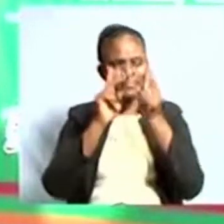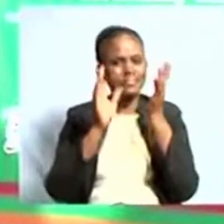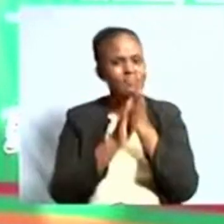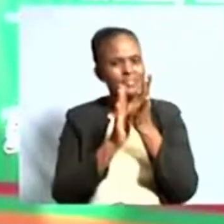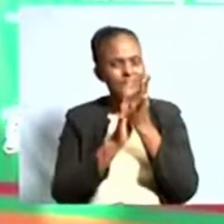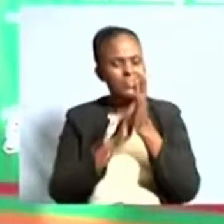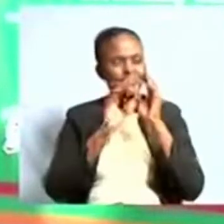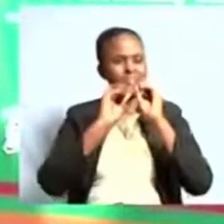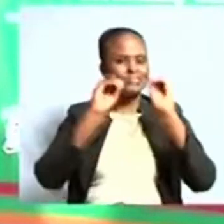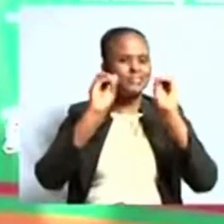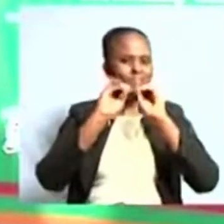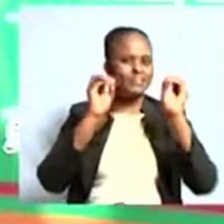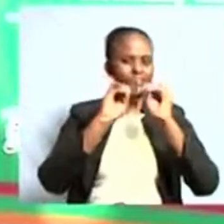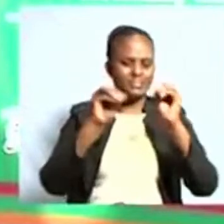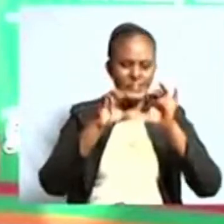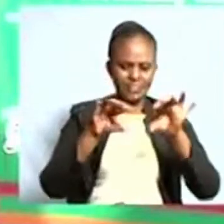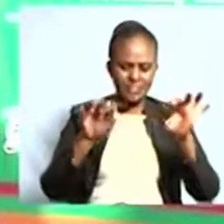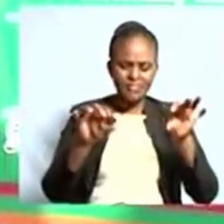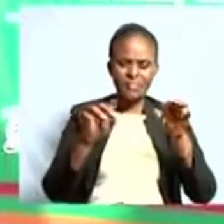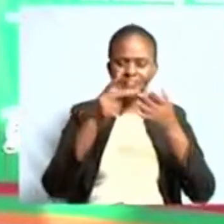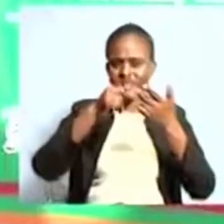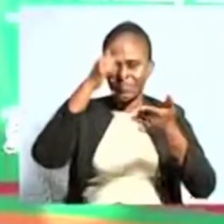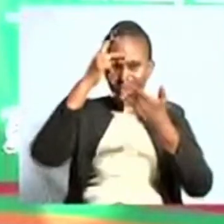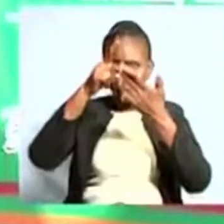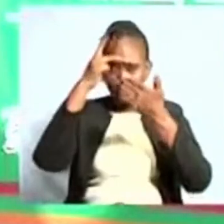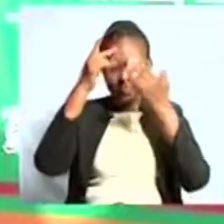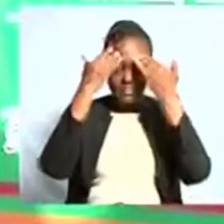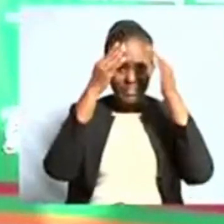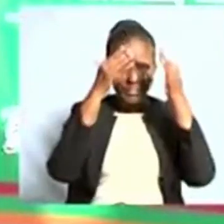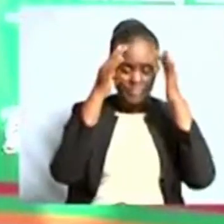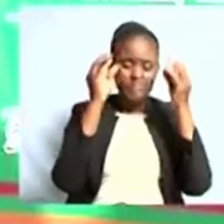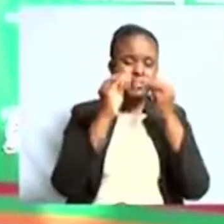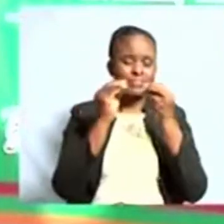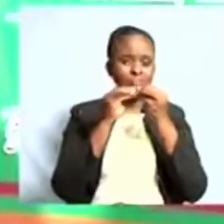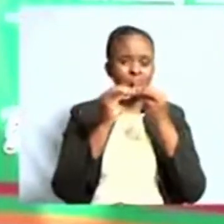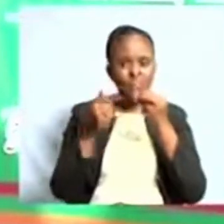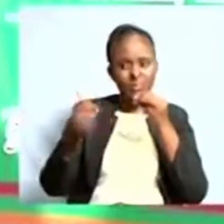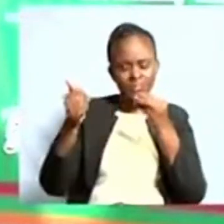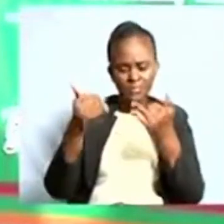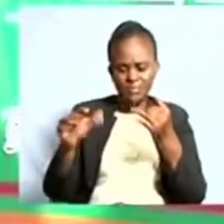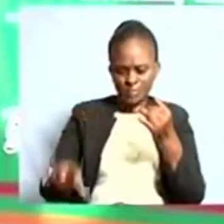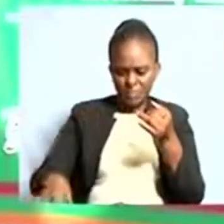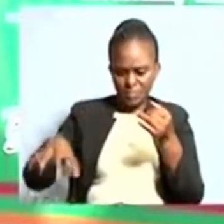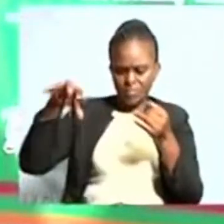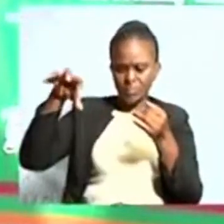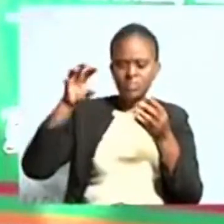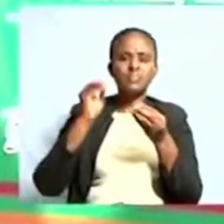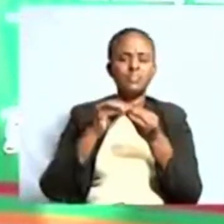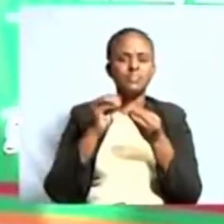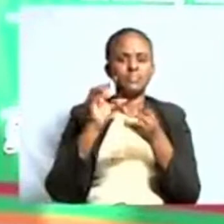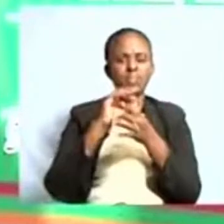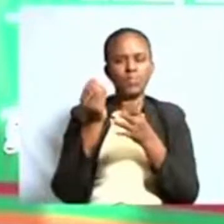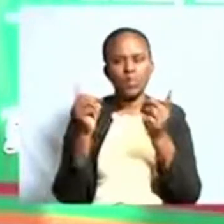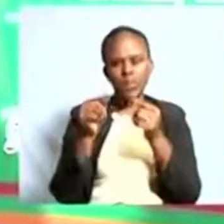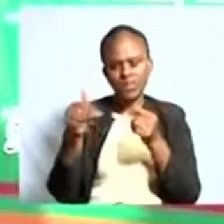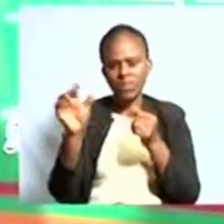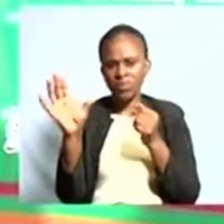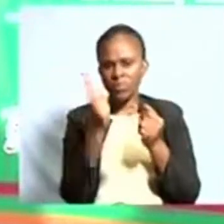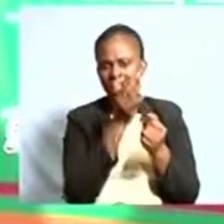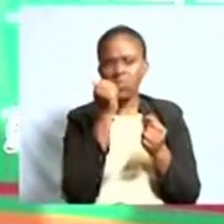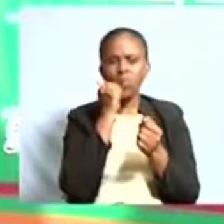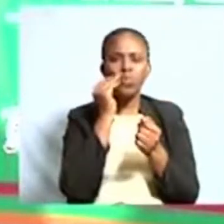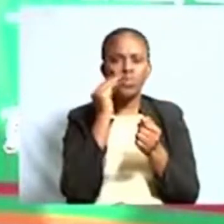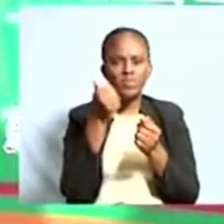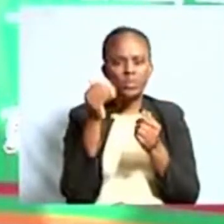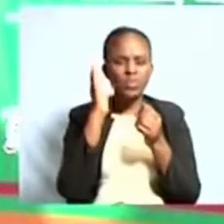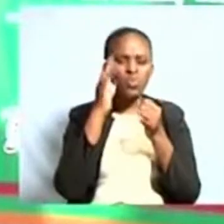to sensitize even the pupils, so that as they are growing or when they go back home, they will